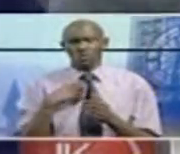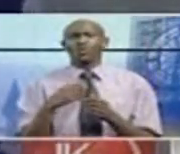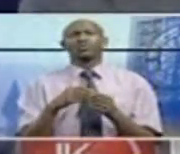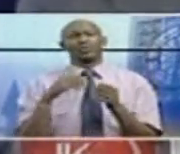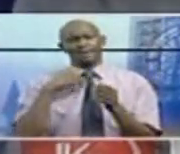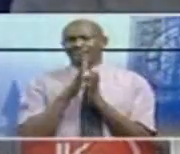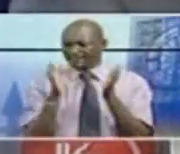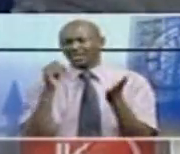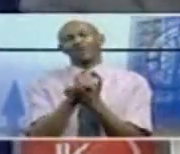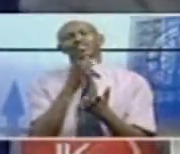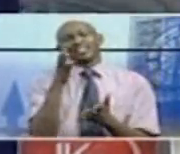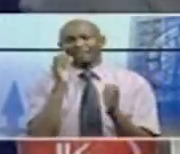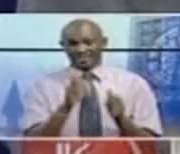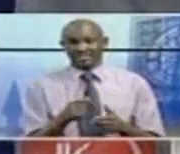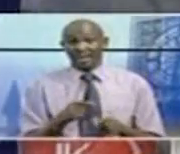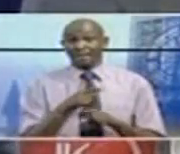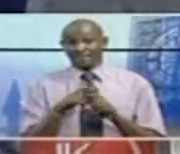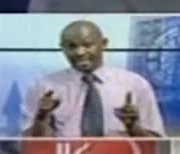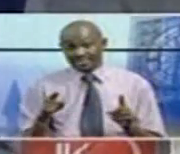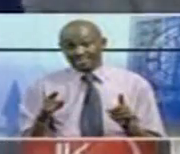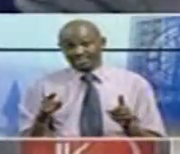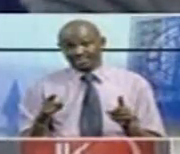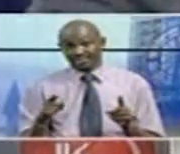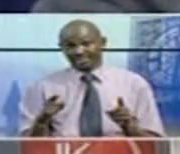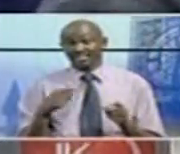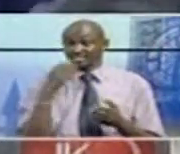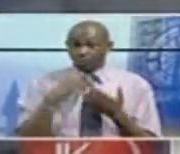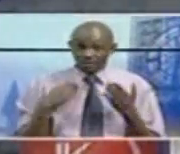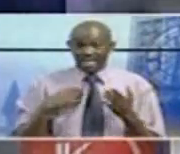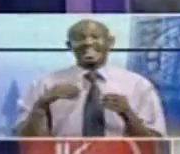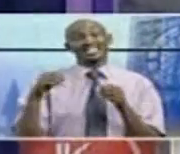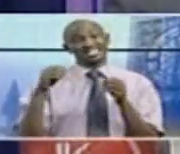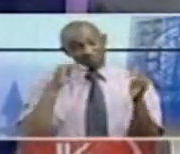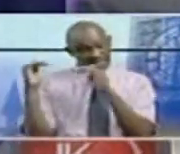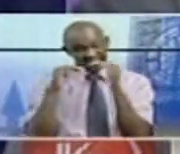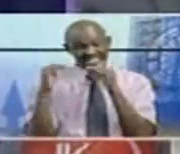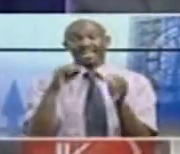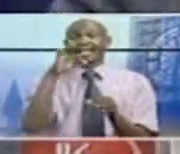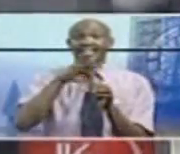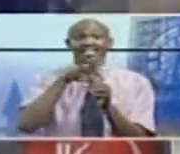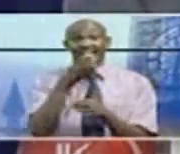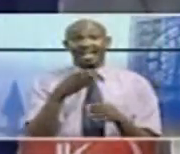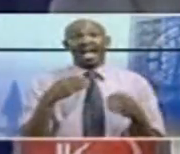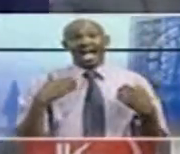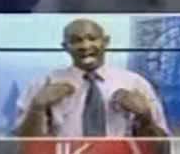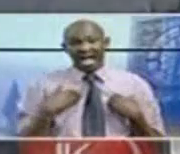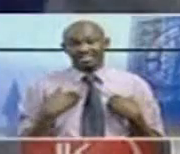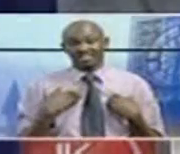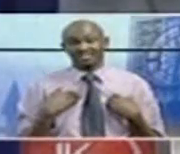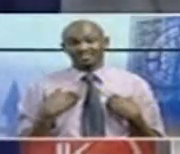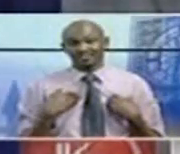any public office through universal suffrage and so democratically elected has the trappings